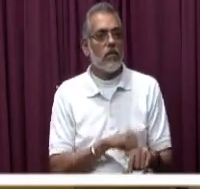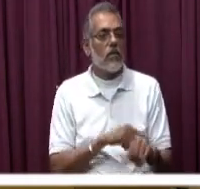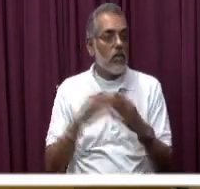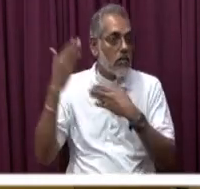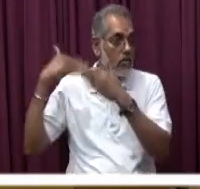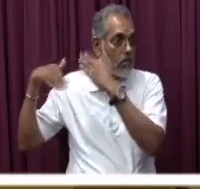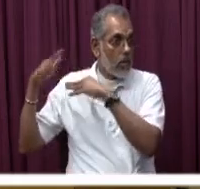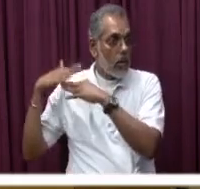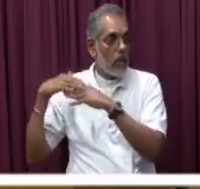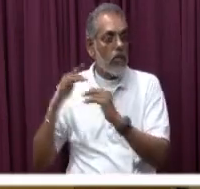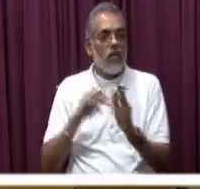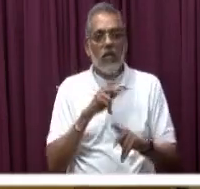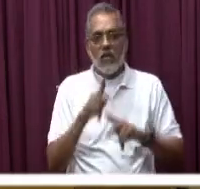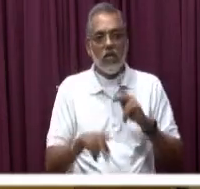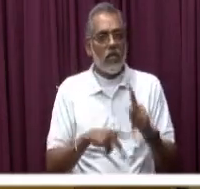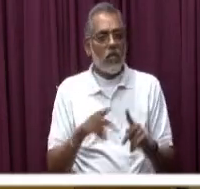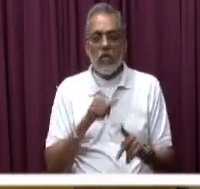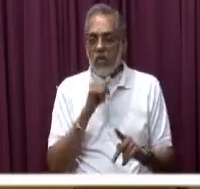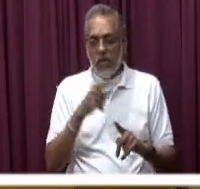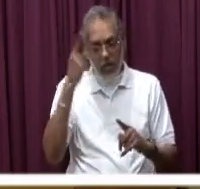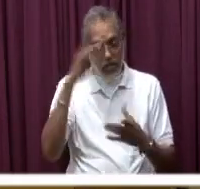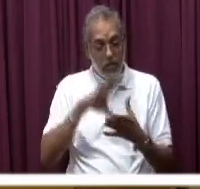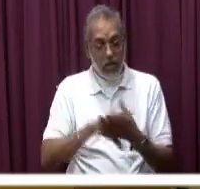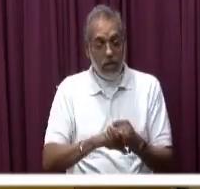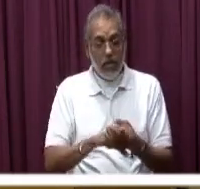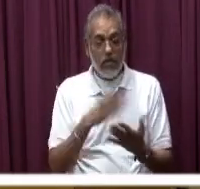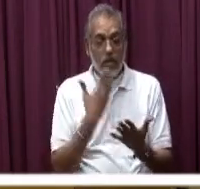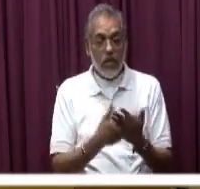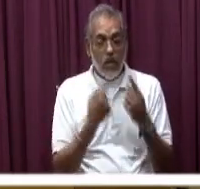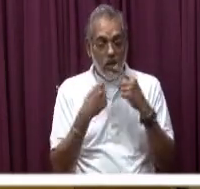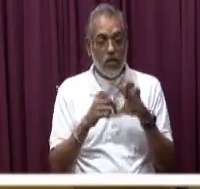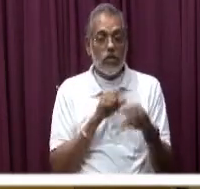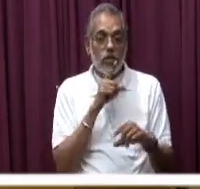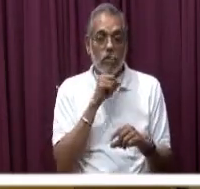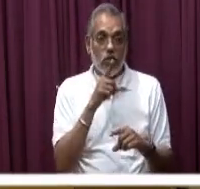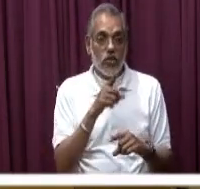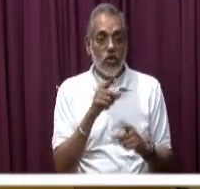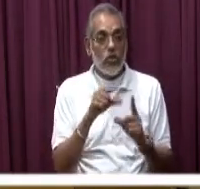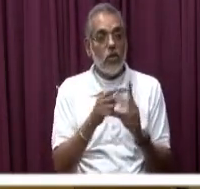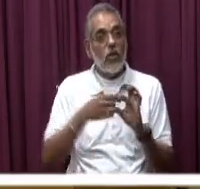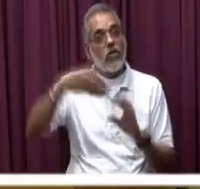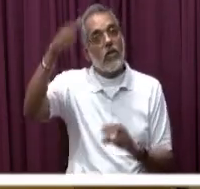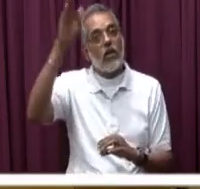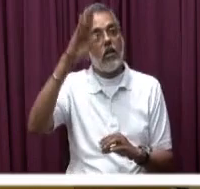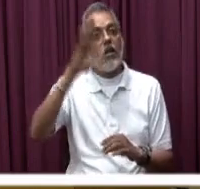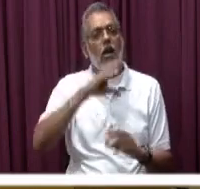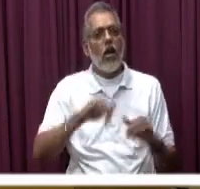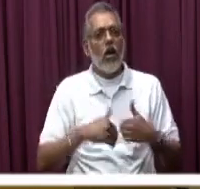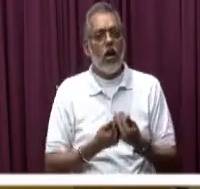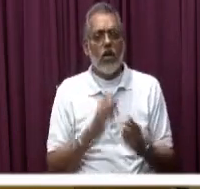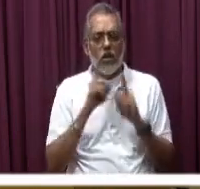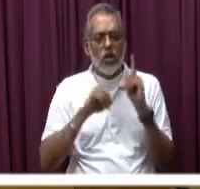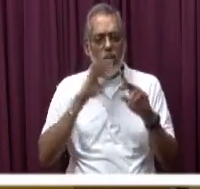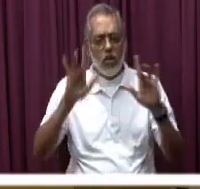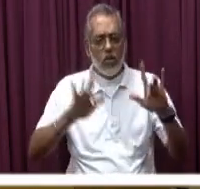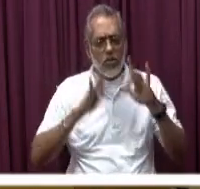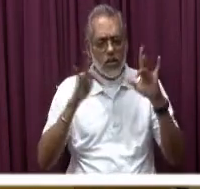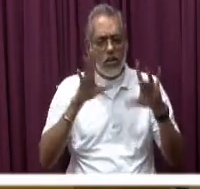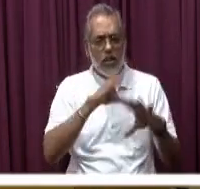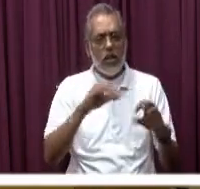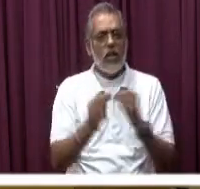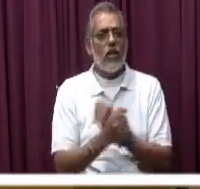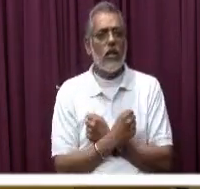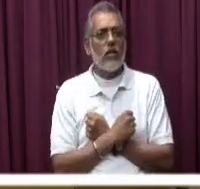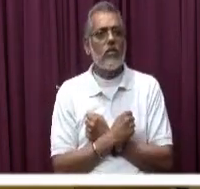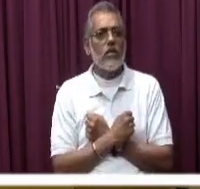people would not have believed the gospel to be true. How can you speak about a God of mercy and love?